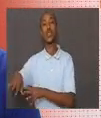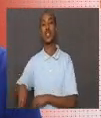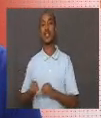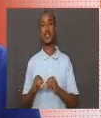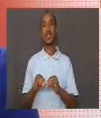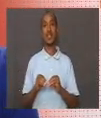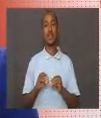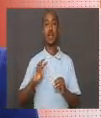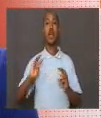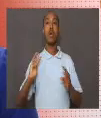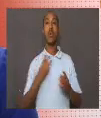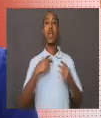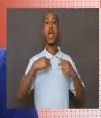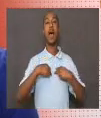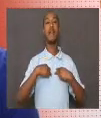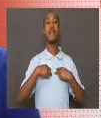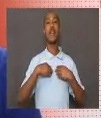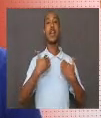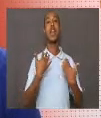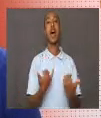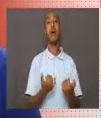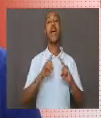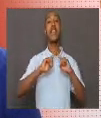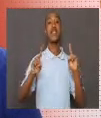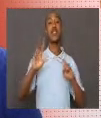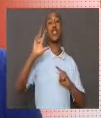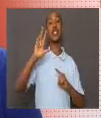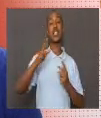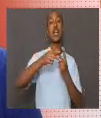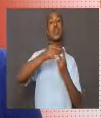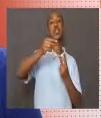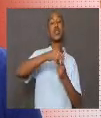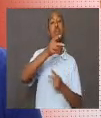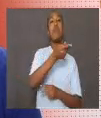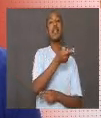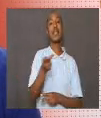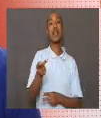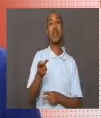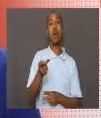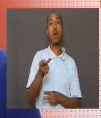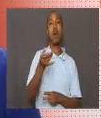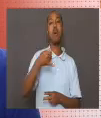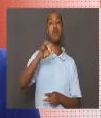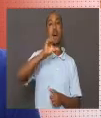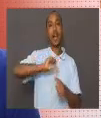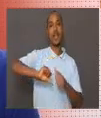Students, we have now identified the three constituent particles of an